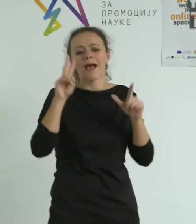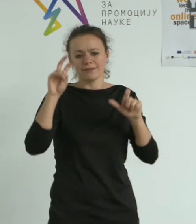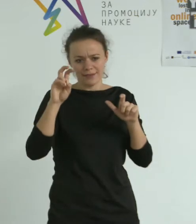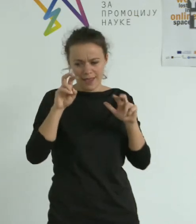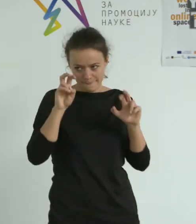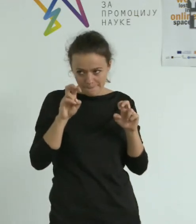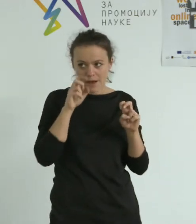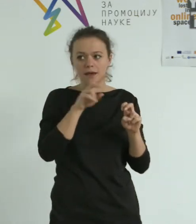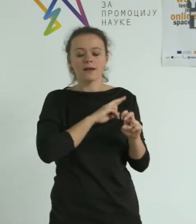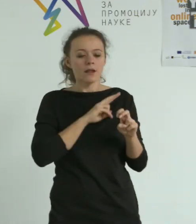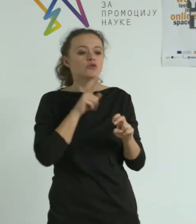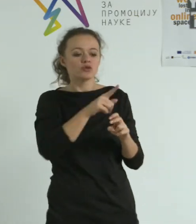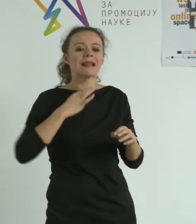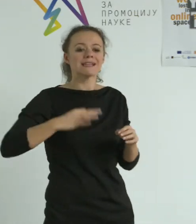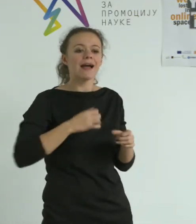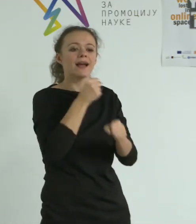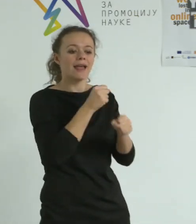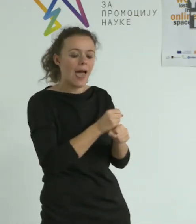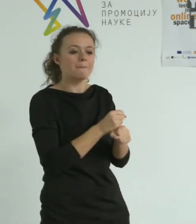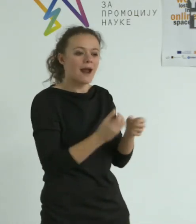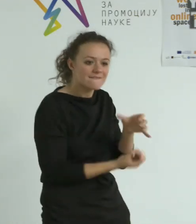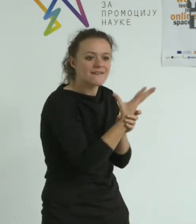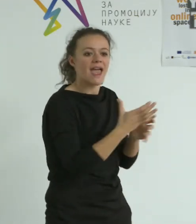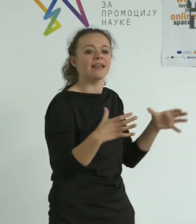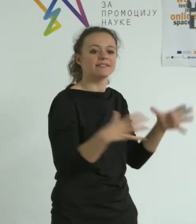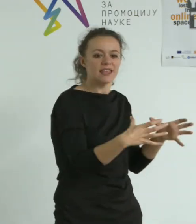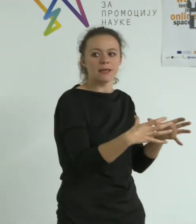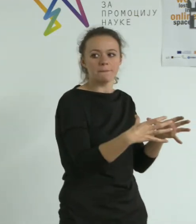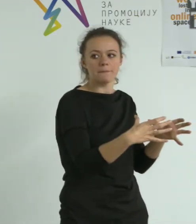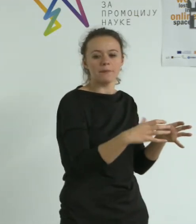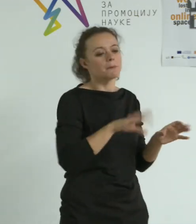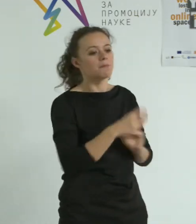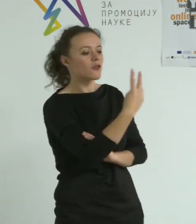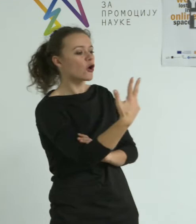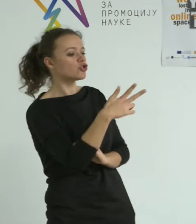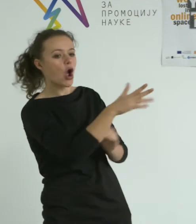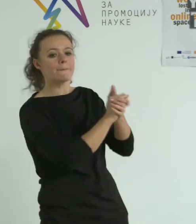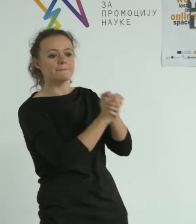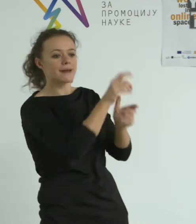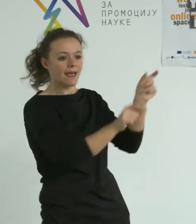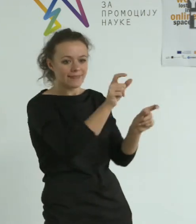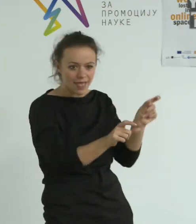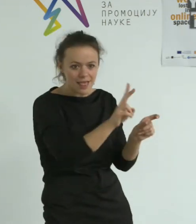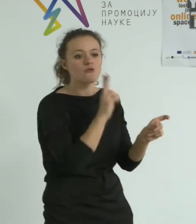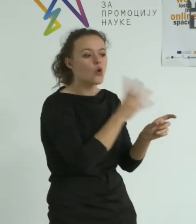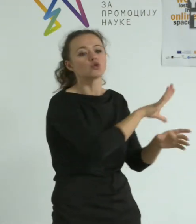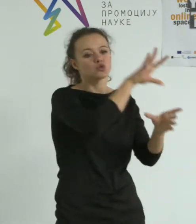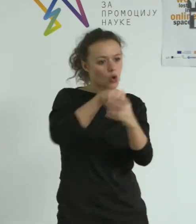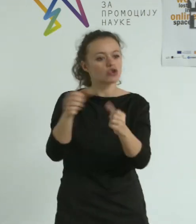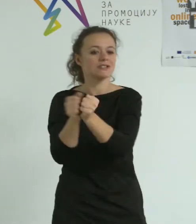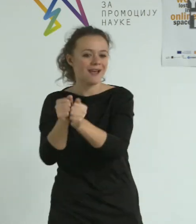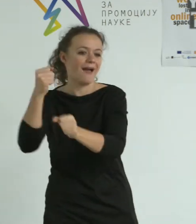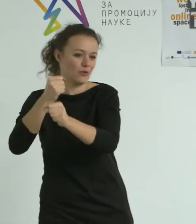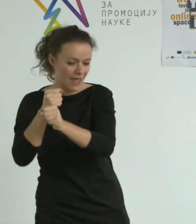had an assignment to make a team of their peers. For example, 2 or 3 friends who would come and work with them